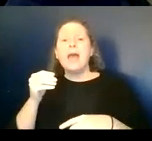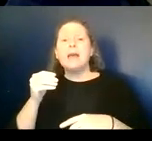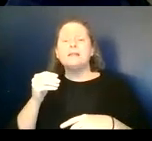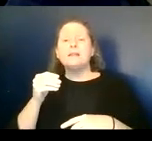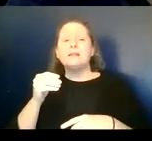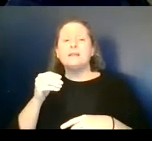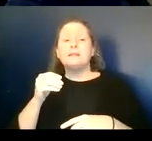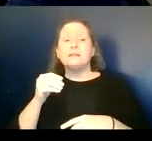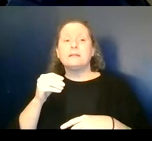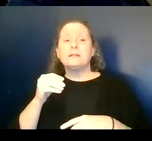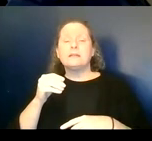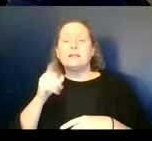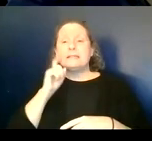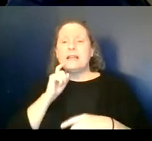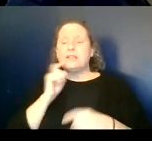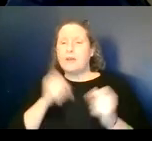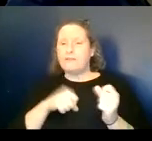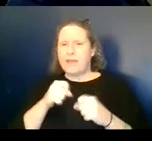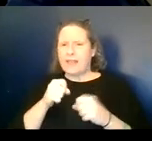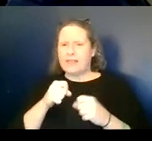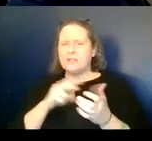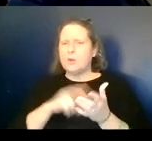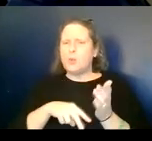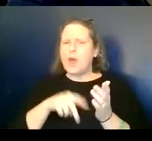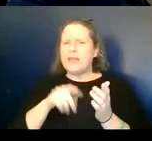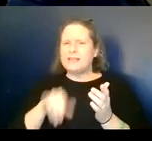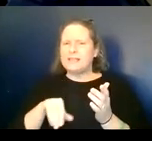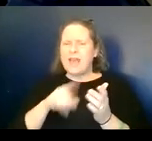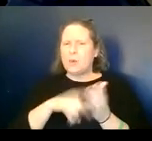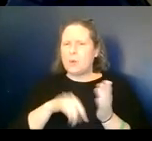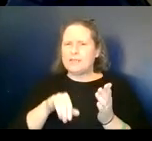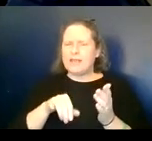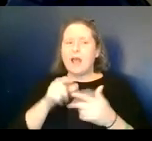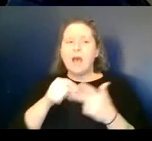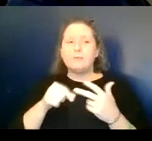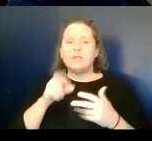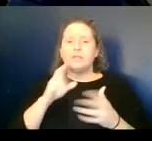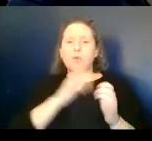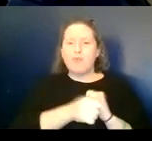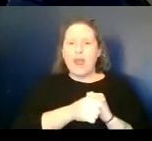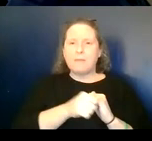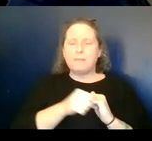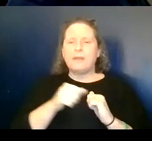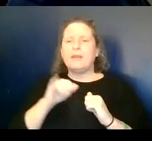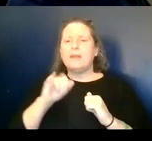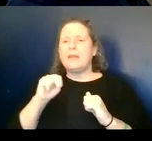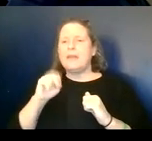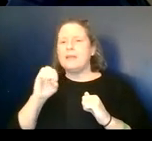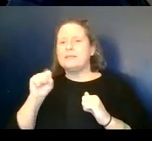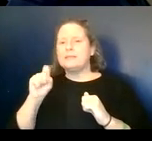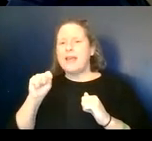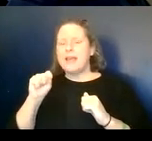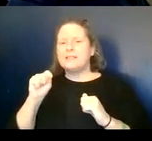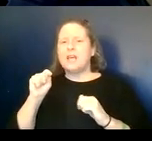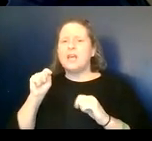the question is, what is sexual violence? So the options are rape, incest, stalking, unwanted